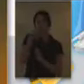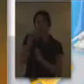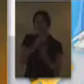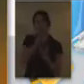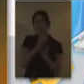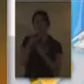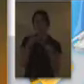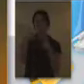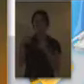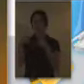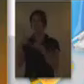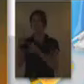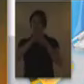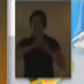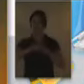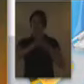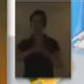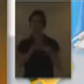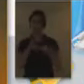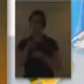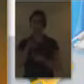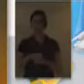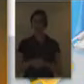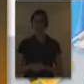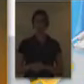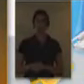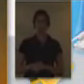for new projects in research.